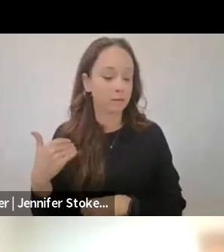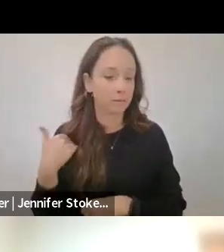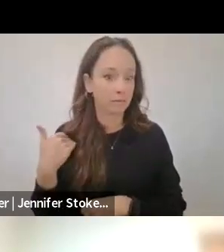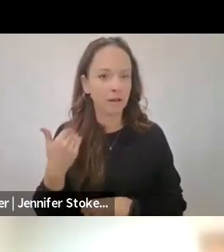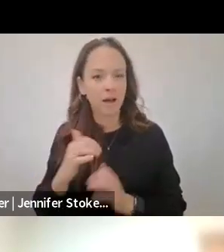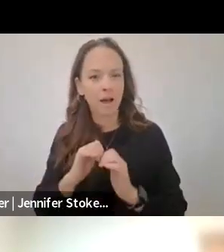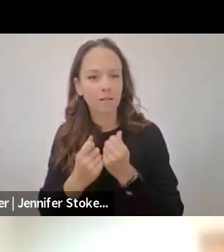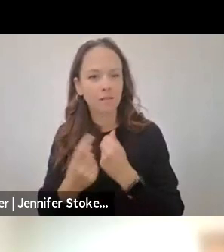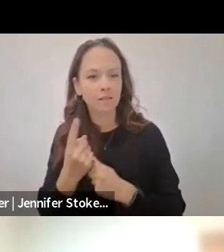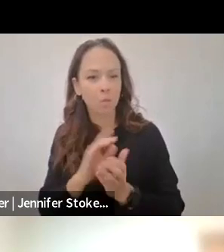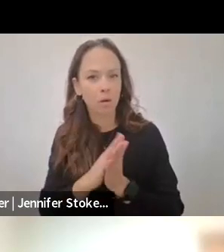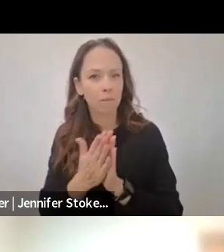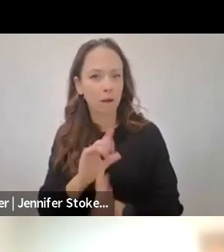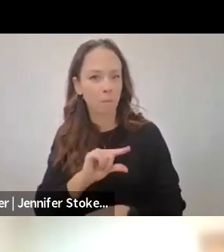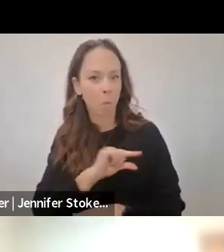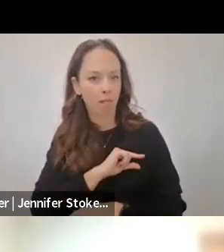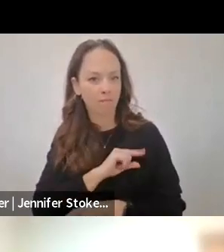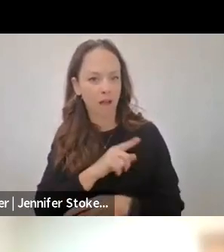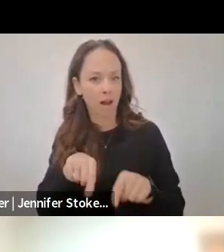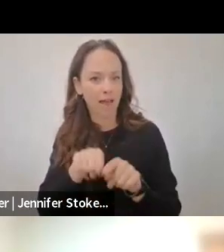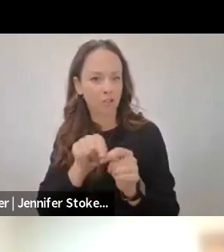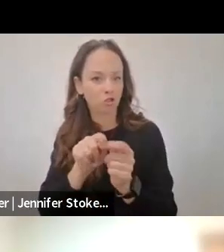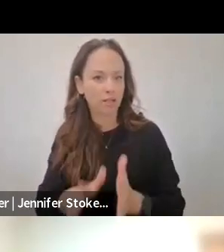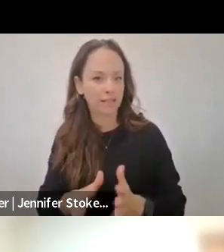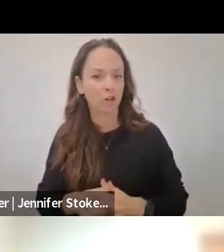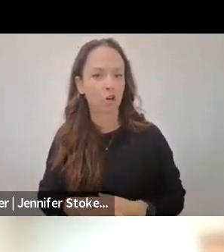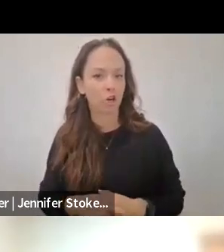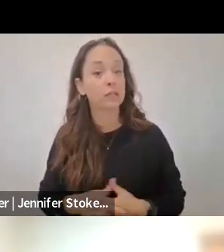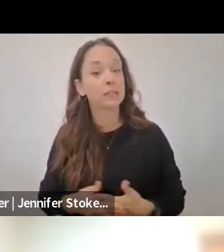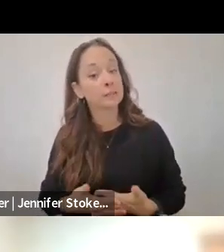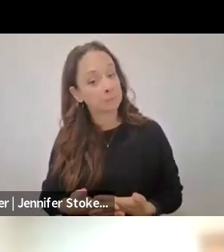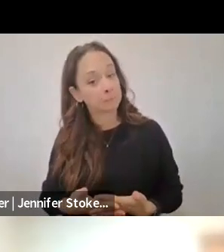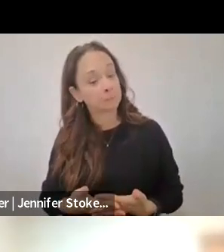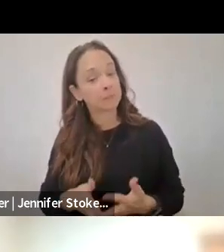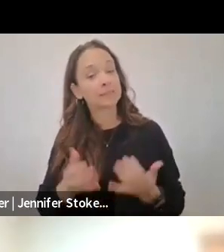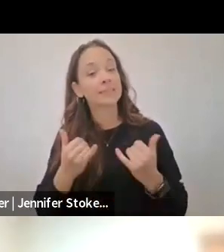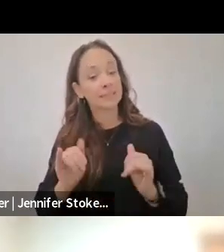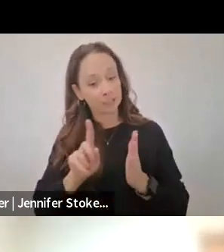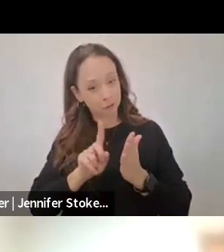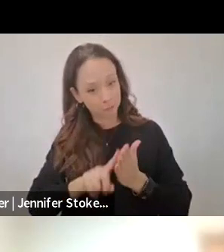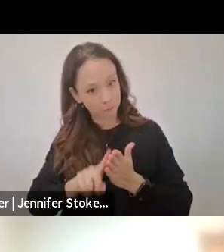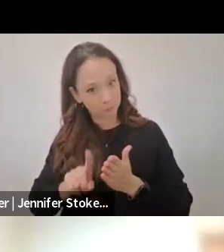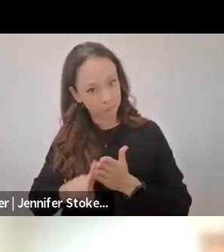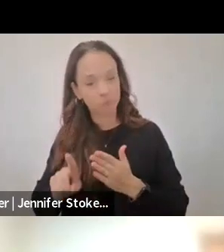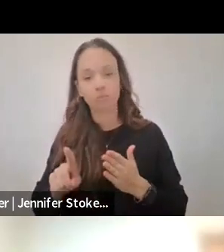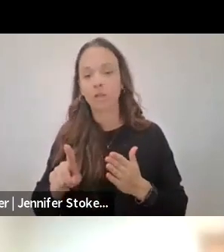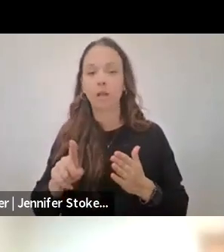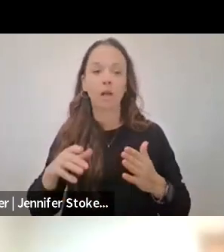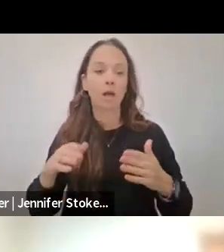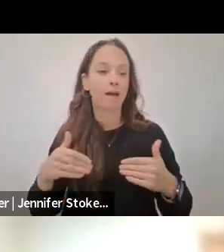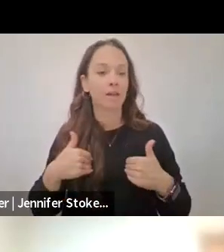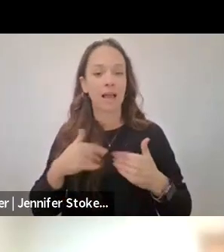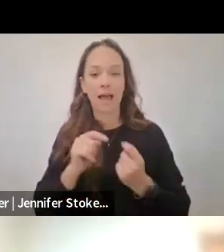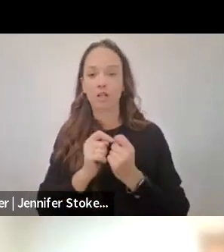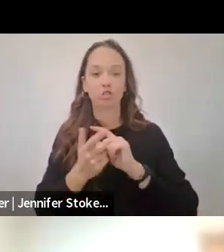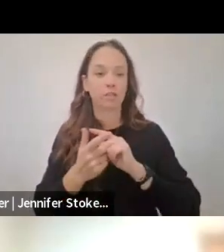does someone get qualified as a translator? We are still looking into that. We haven't created a translator